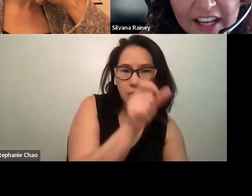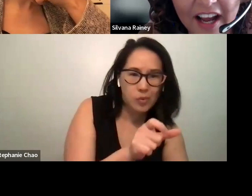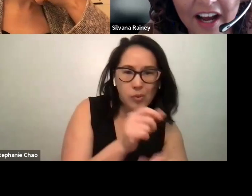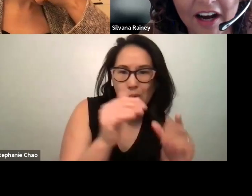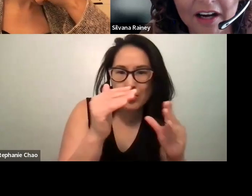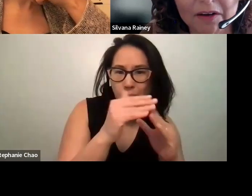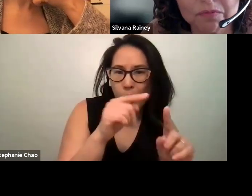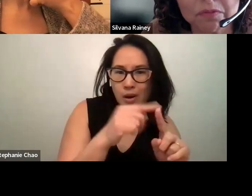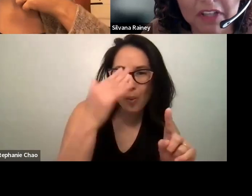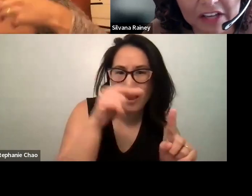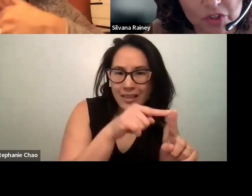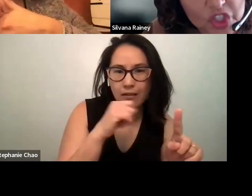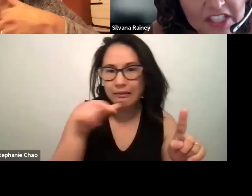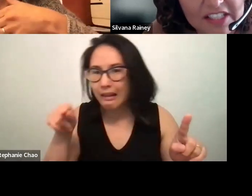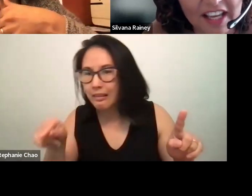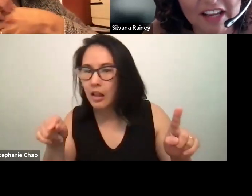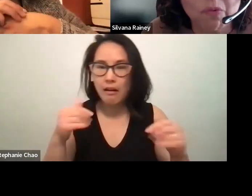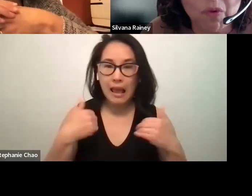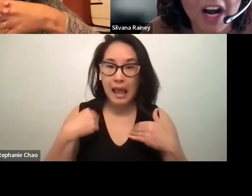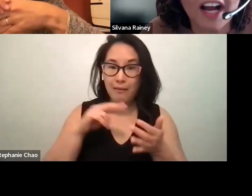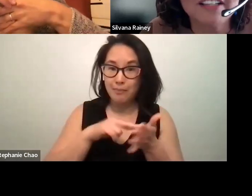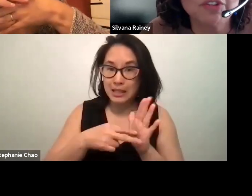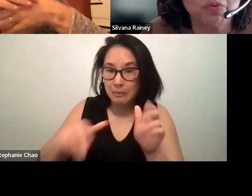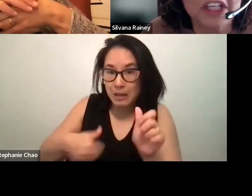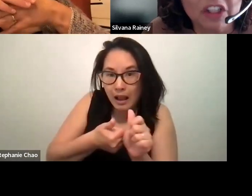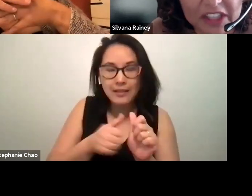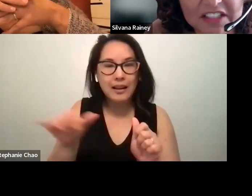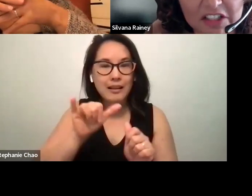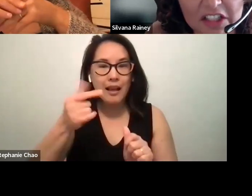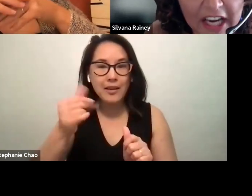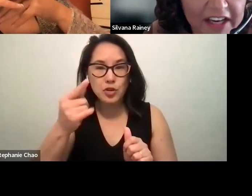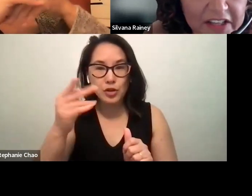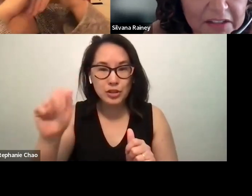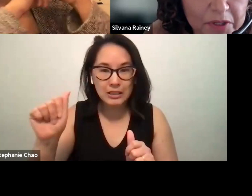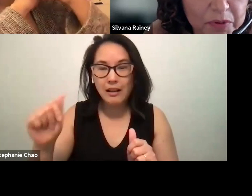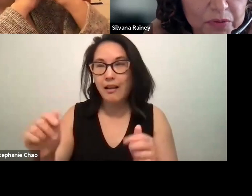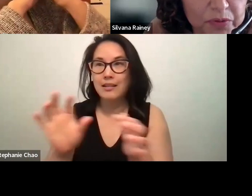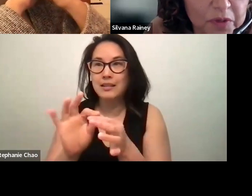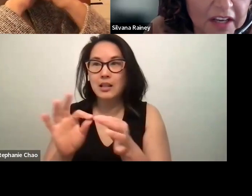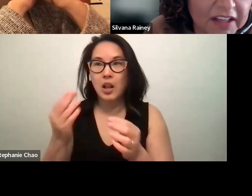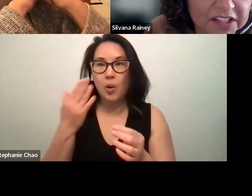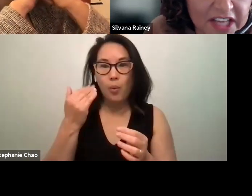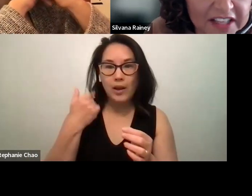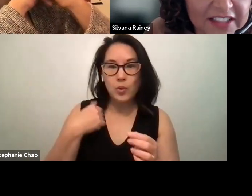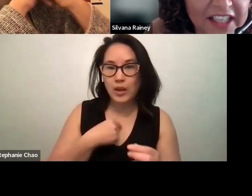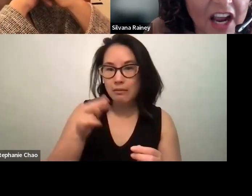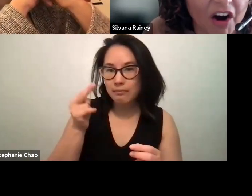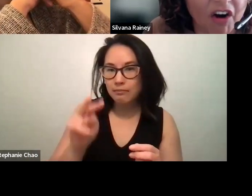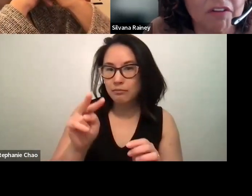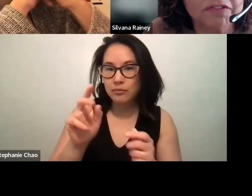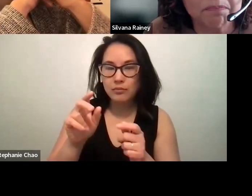that. Like Georgina say, why do we look at a certain area, people who are